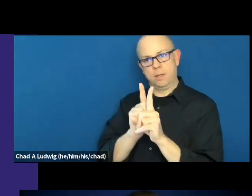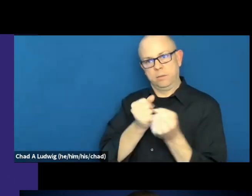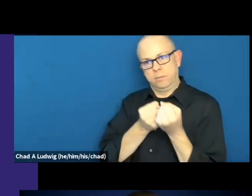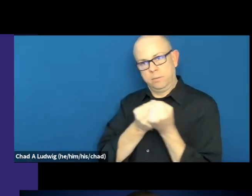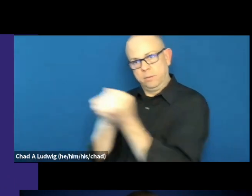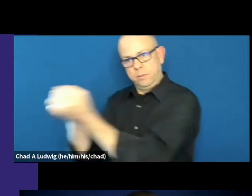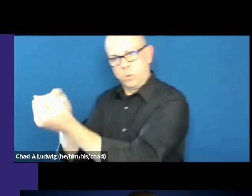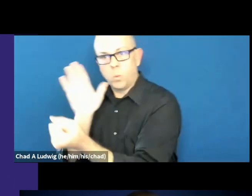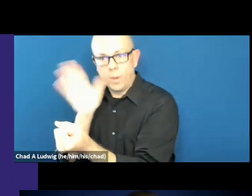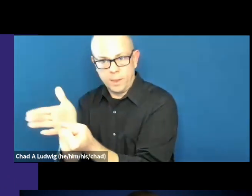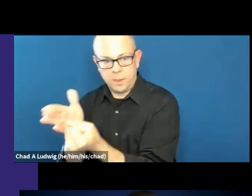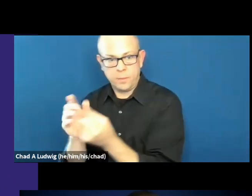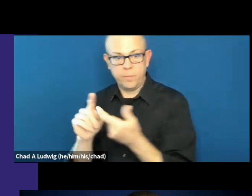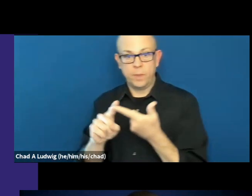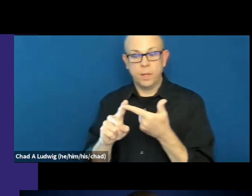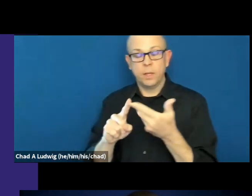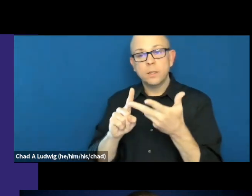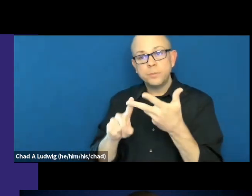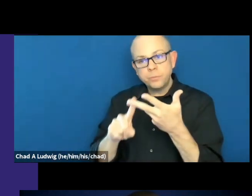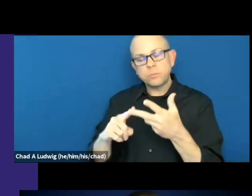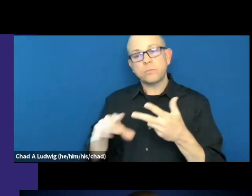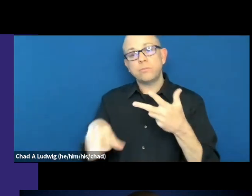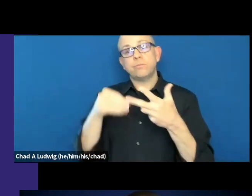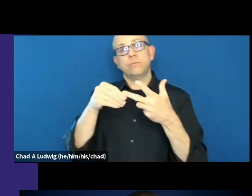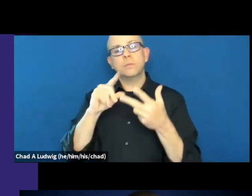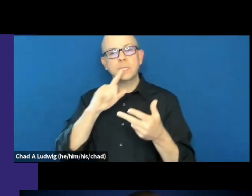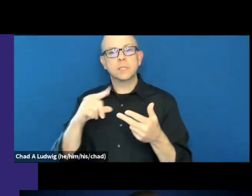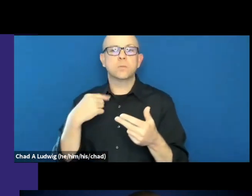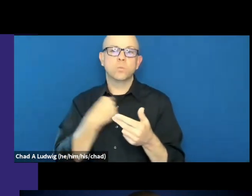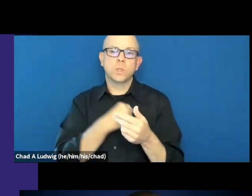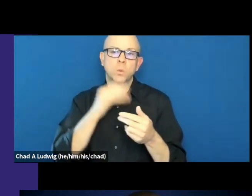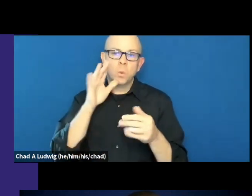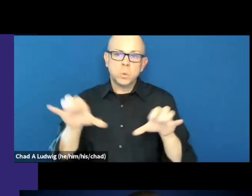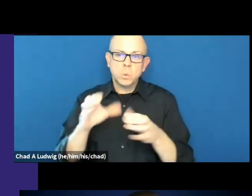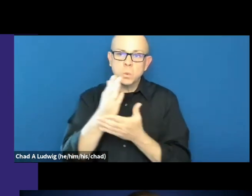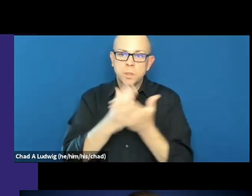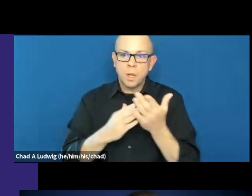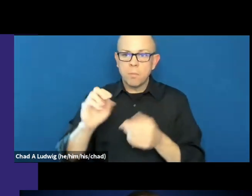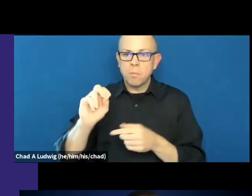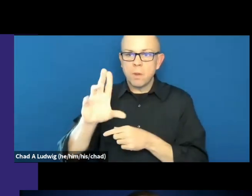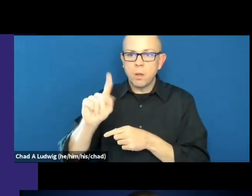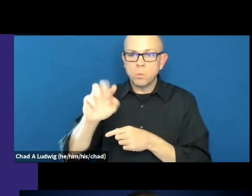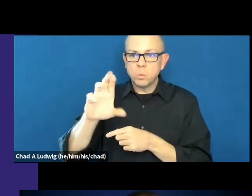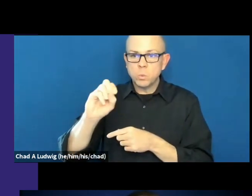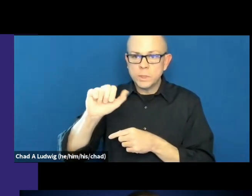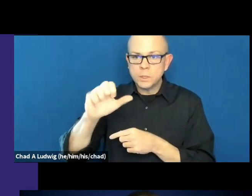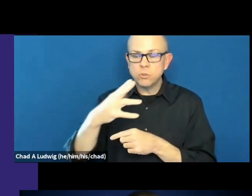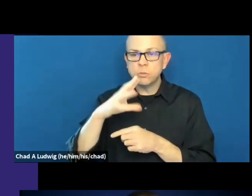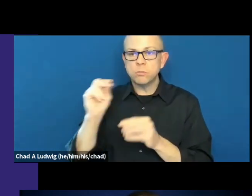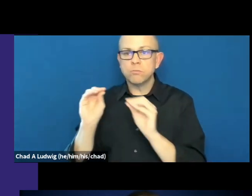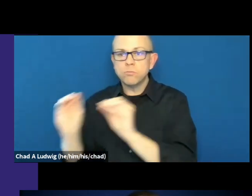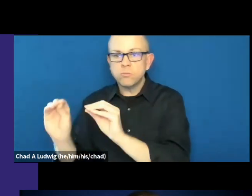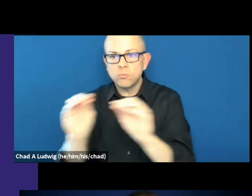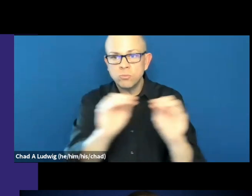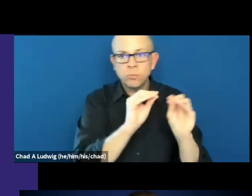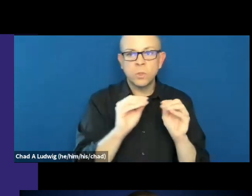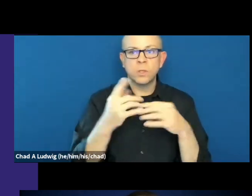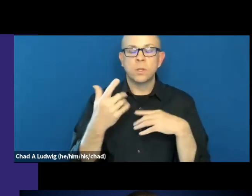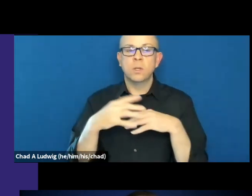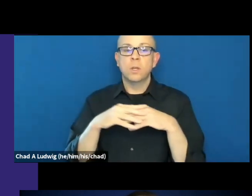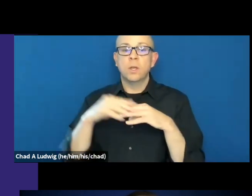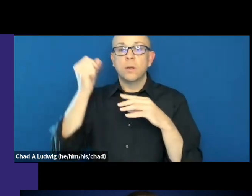system. So the advocate can go with you to do those things. And in addition to that, we also do